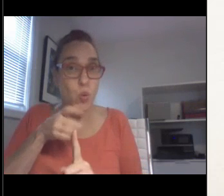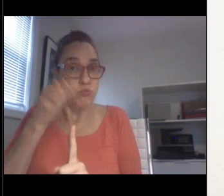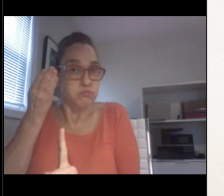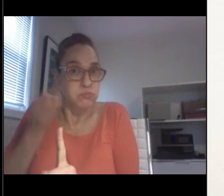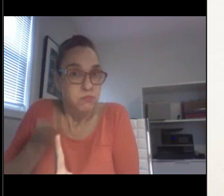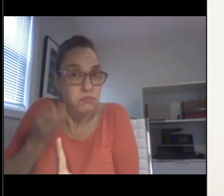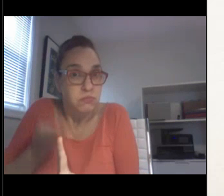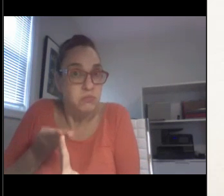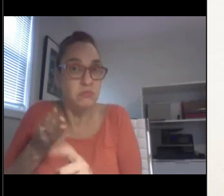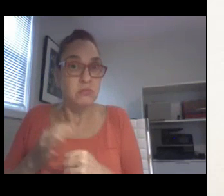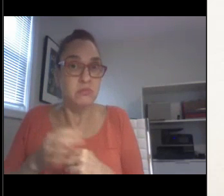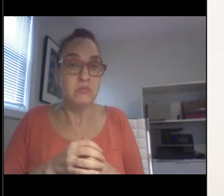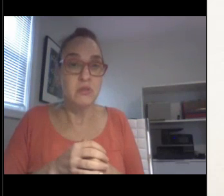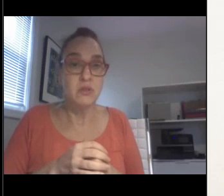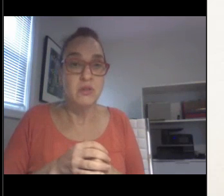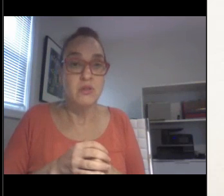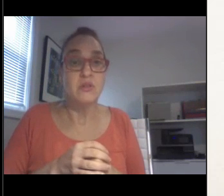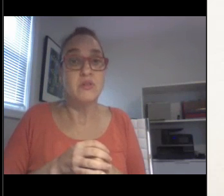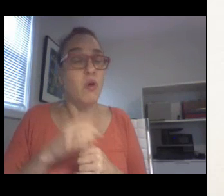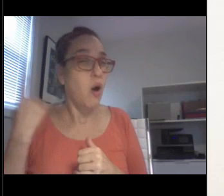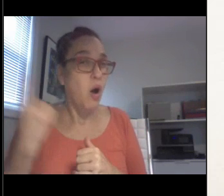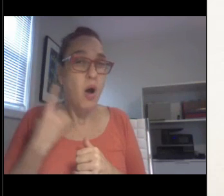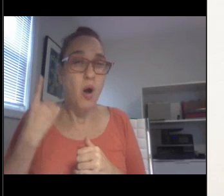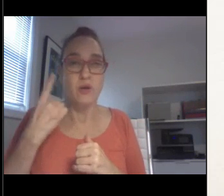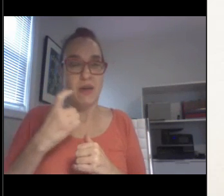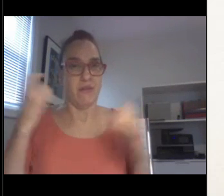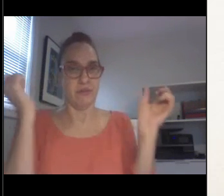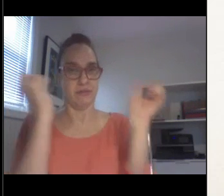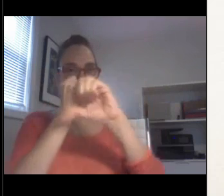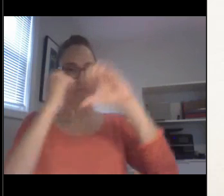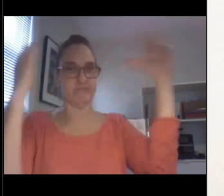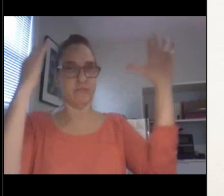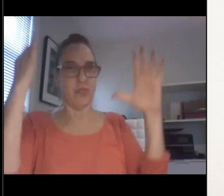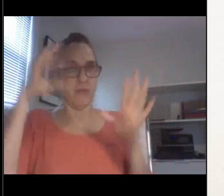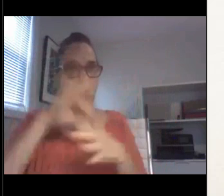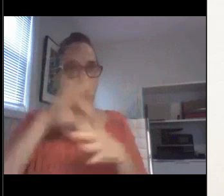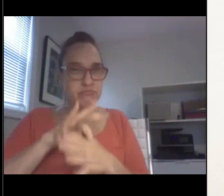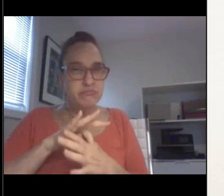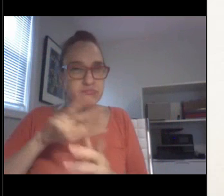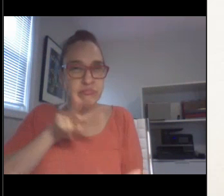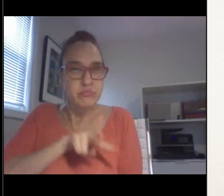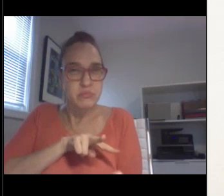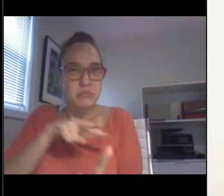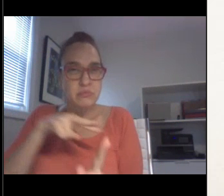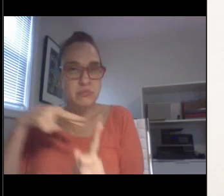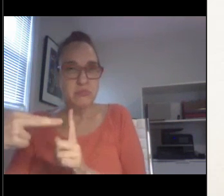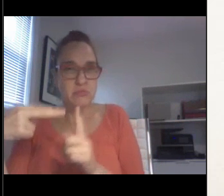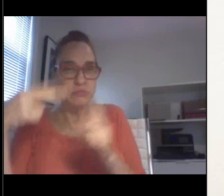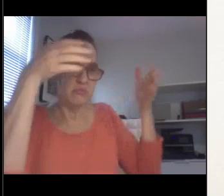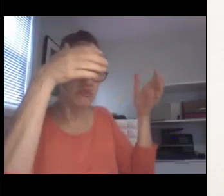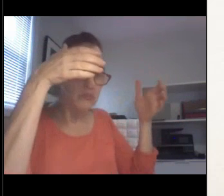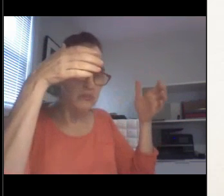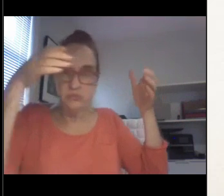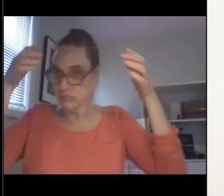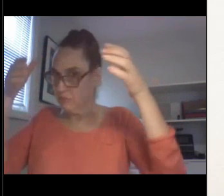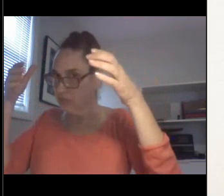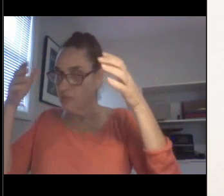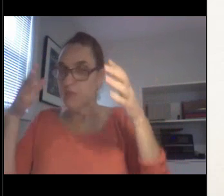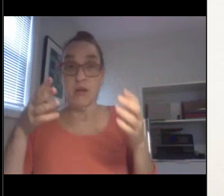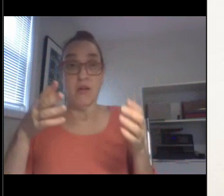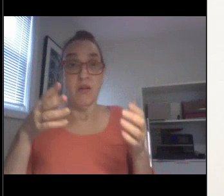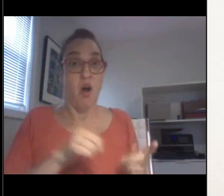of take into consideration the context. I'd also say that this kind of functions and interacts with conceptions of social normativity